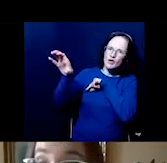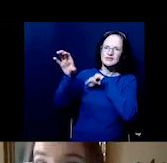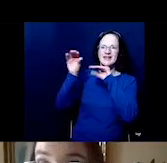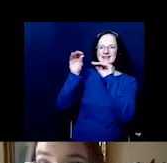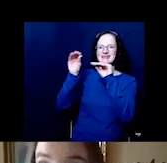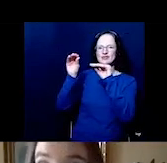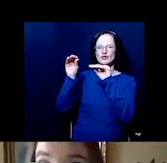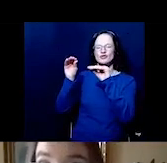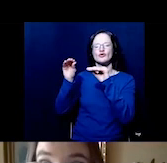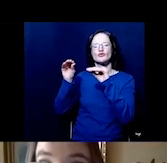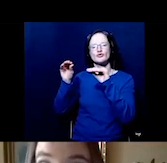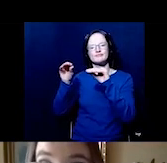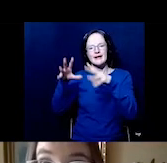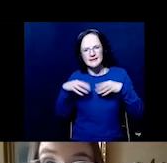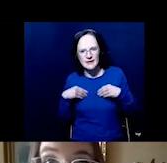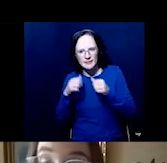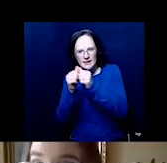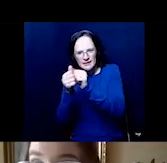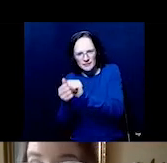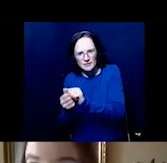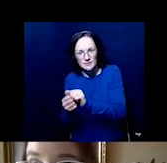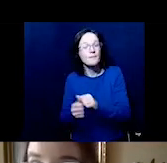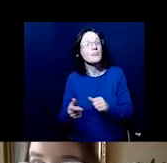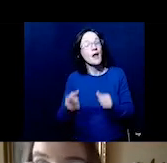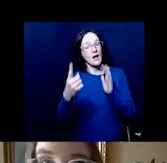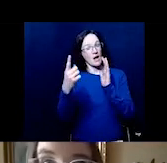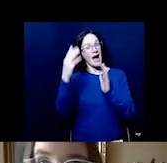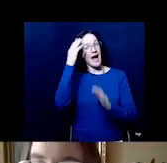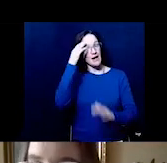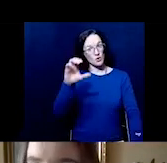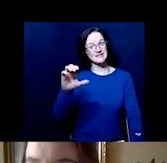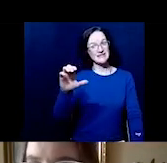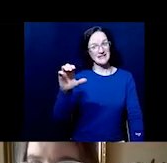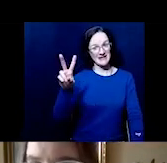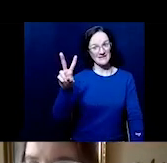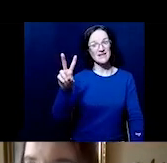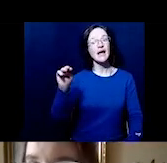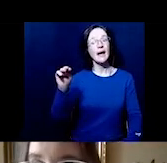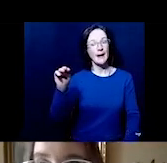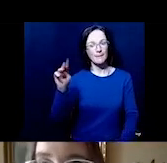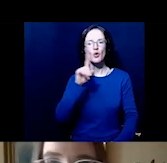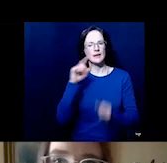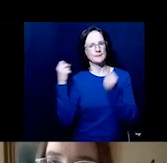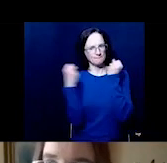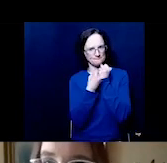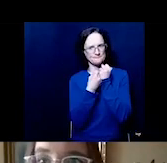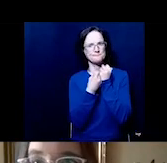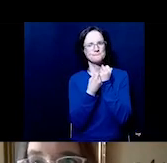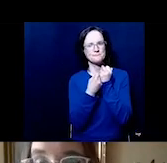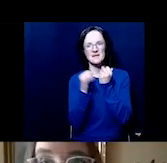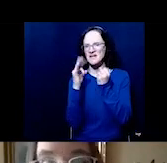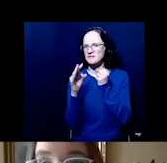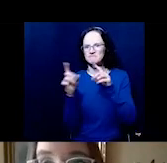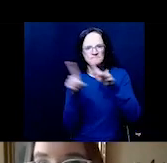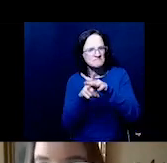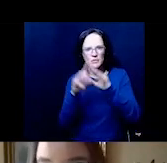think it depends also where you are. I know Cégep du Vieux-Montréal, they were a lot more on your side when stuff like that happened,